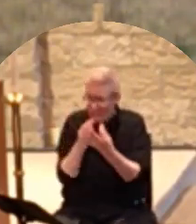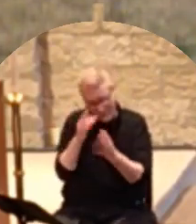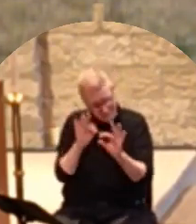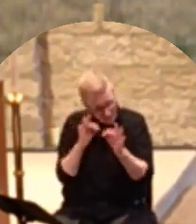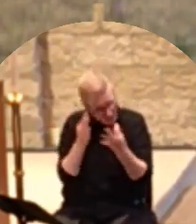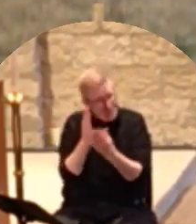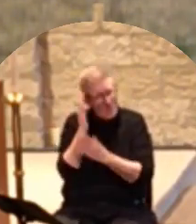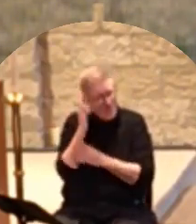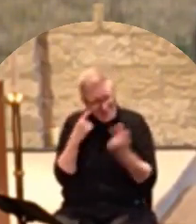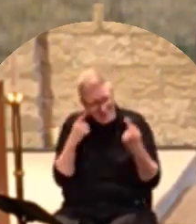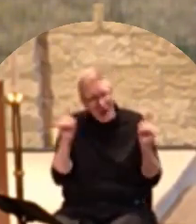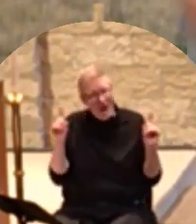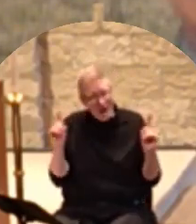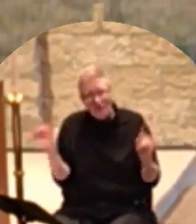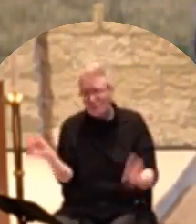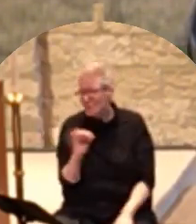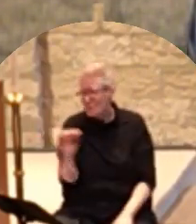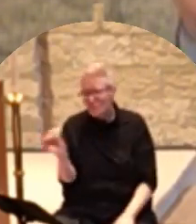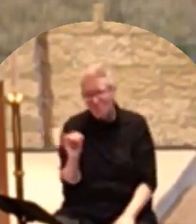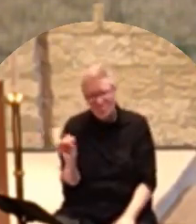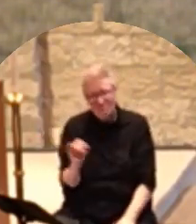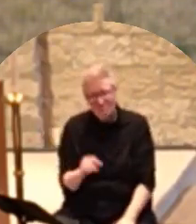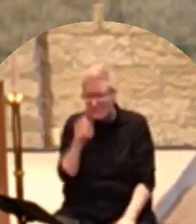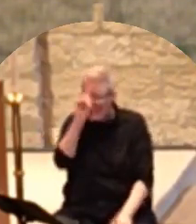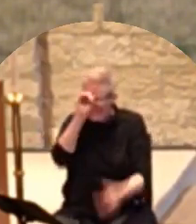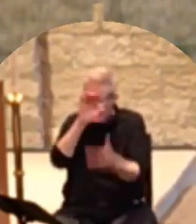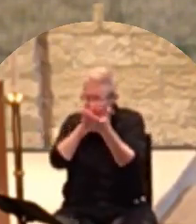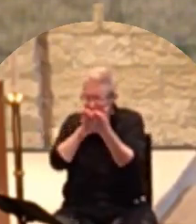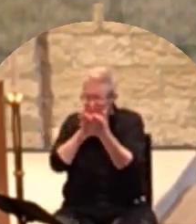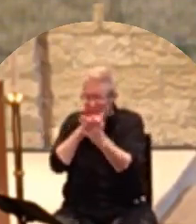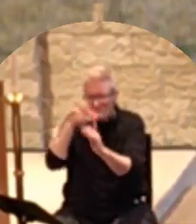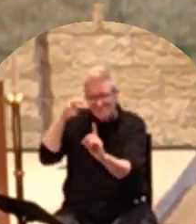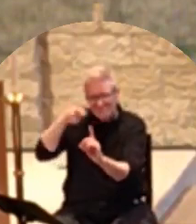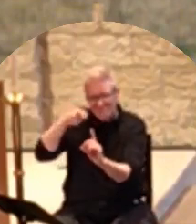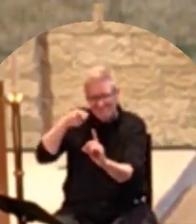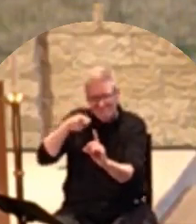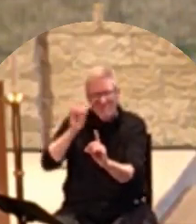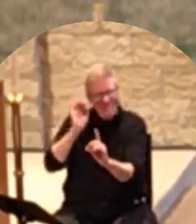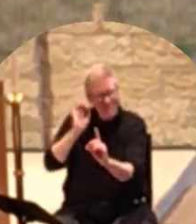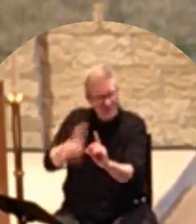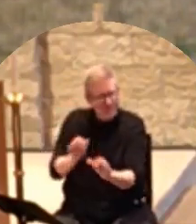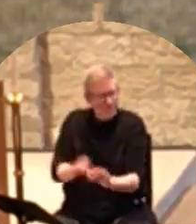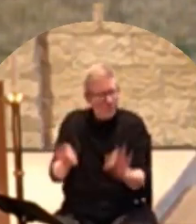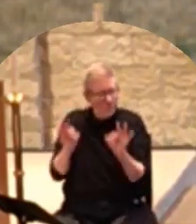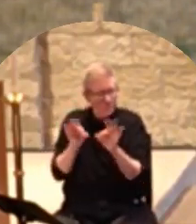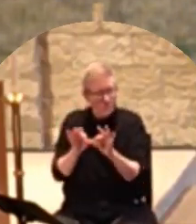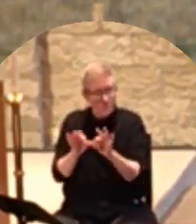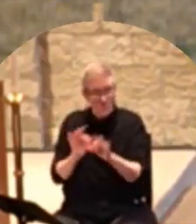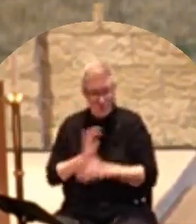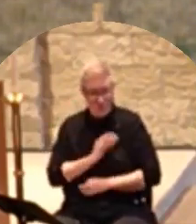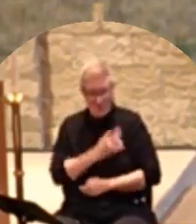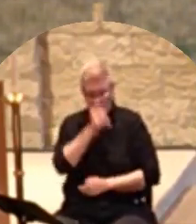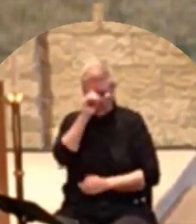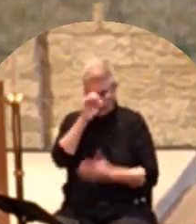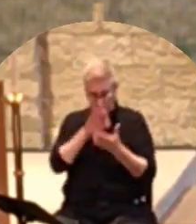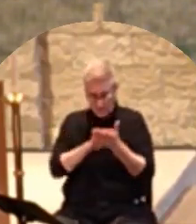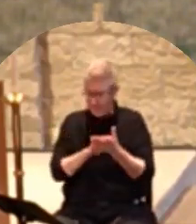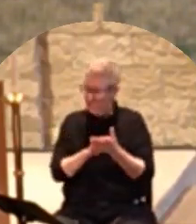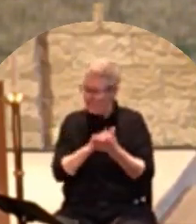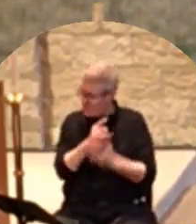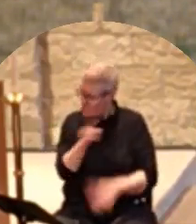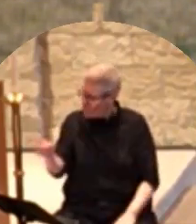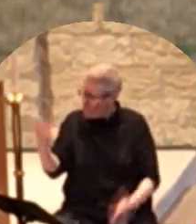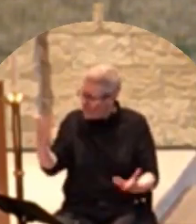well. Believe is the key. Because you see, our beliefs, you know this, it's our